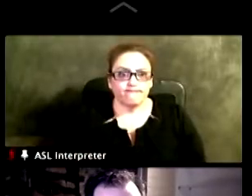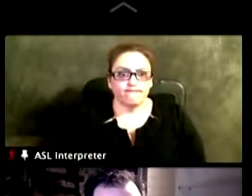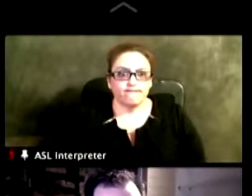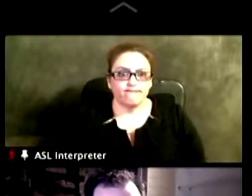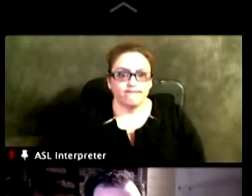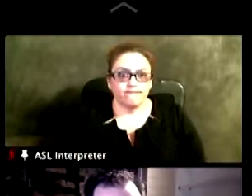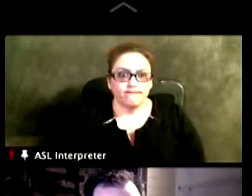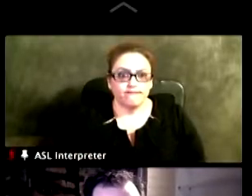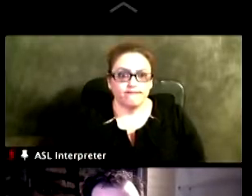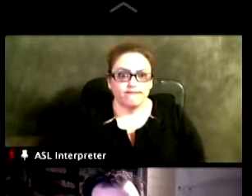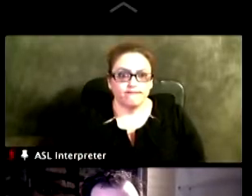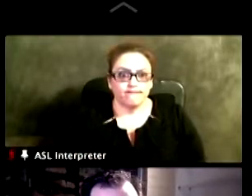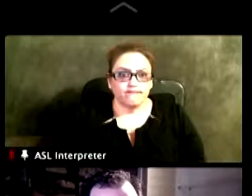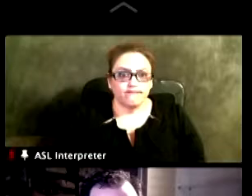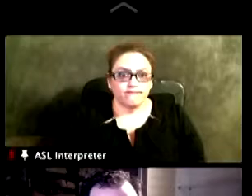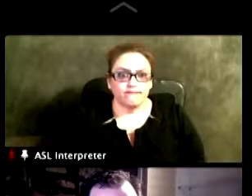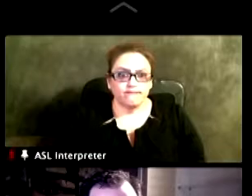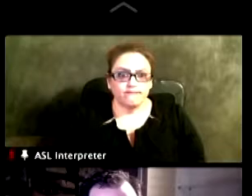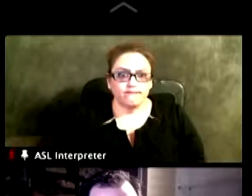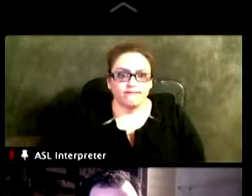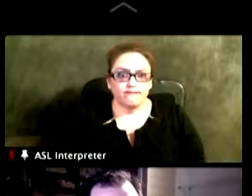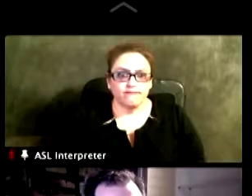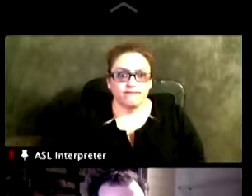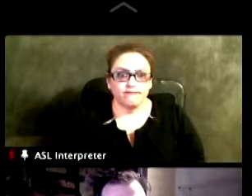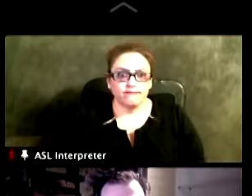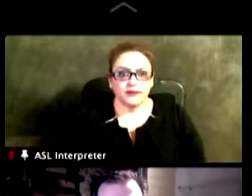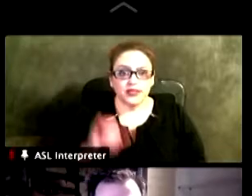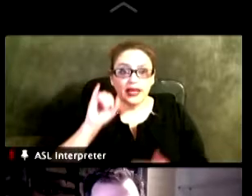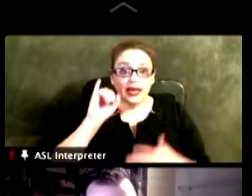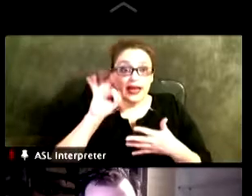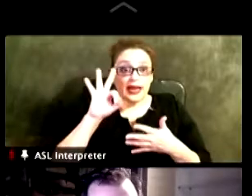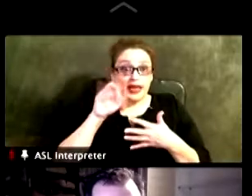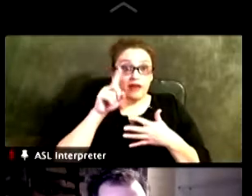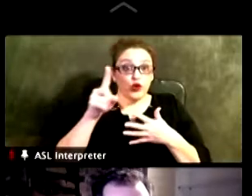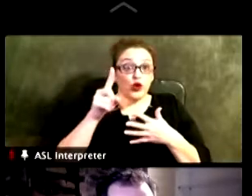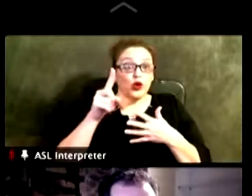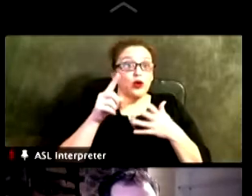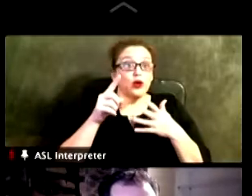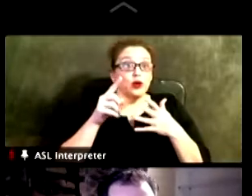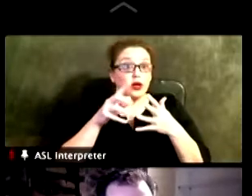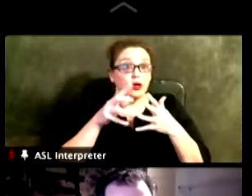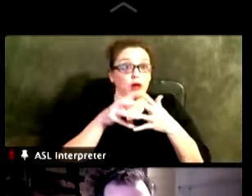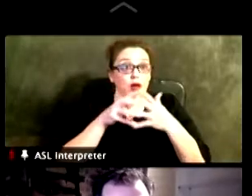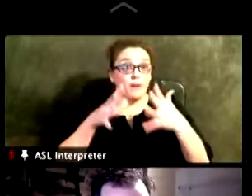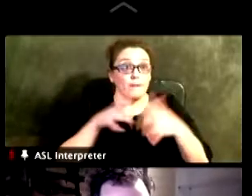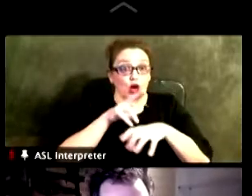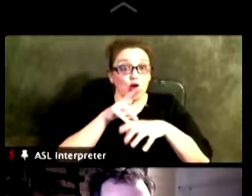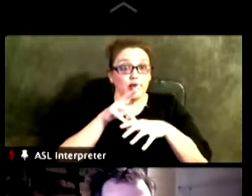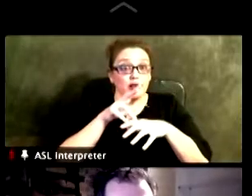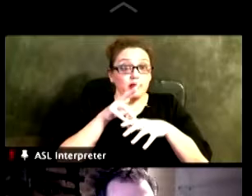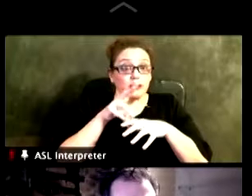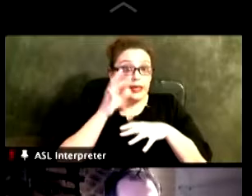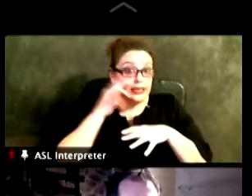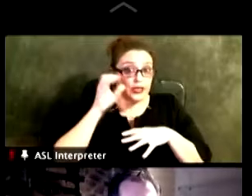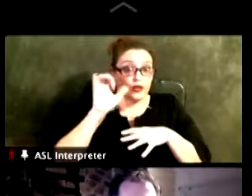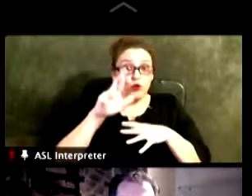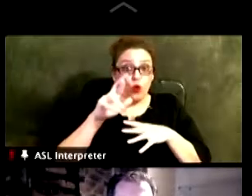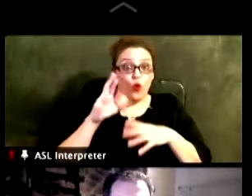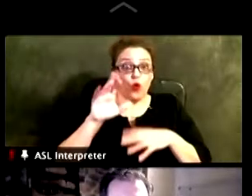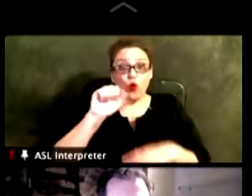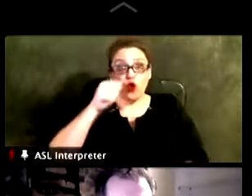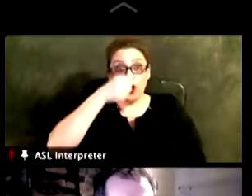If you are of American Indian or Alaska Native descent, you will press 1. American